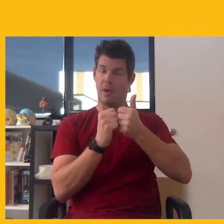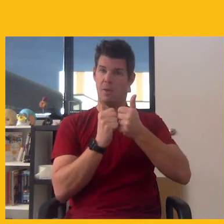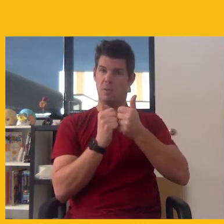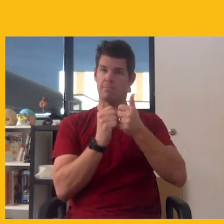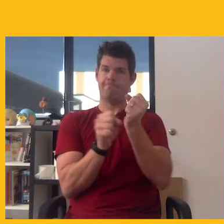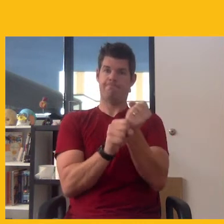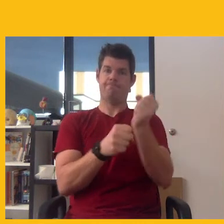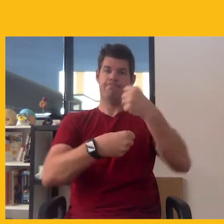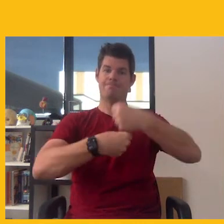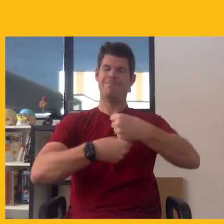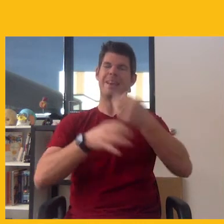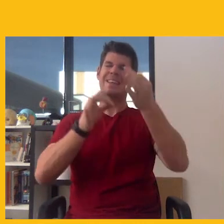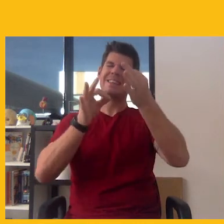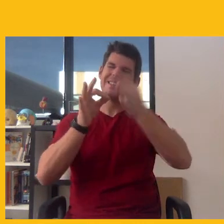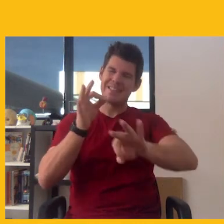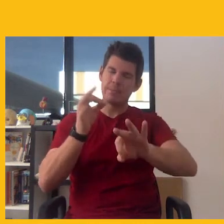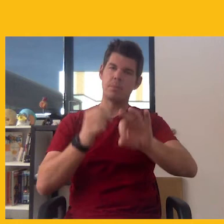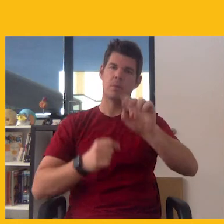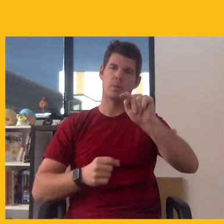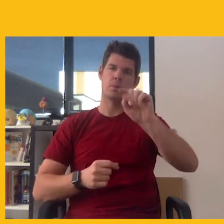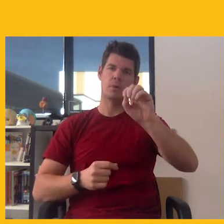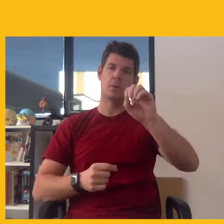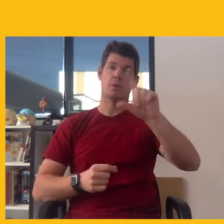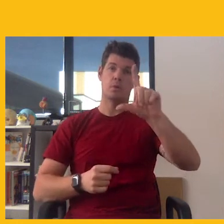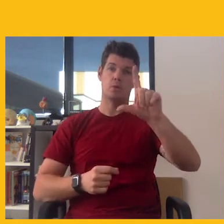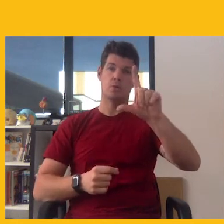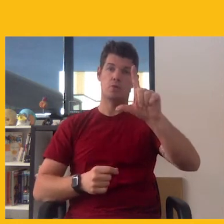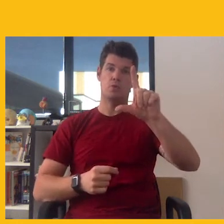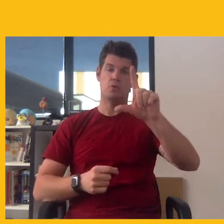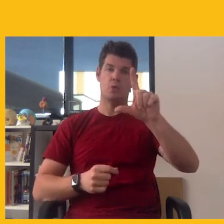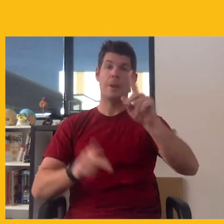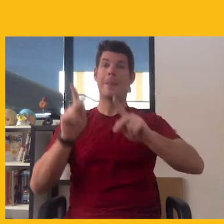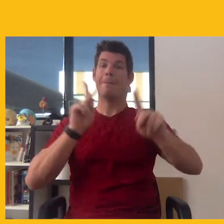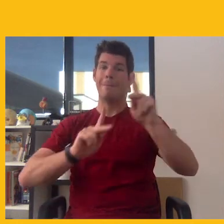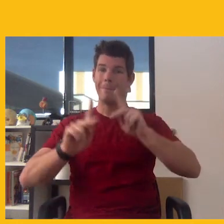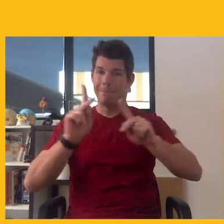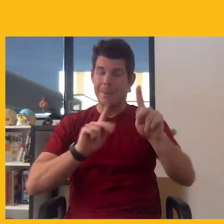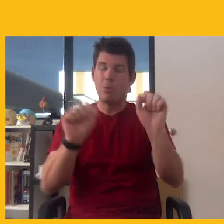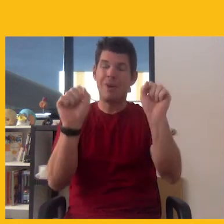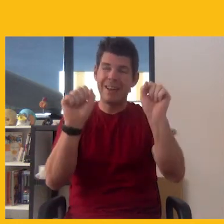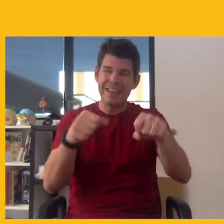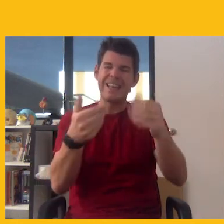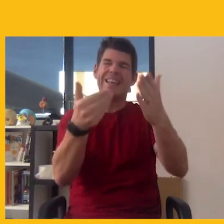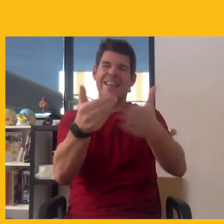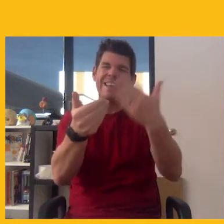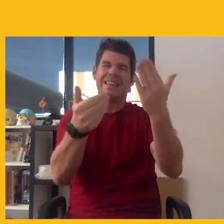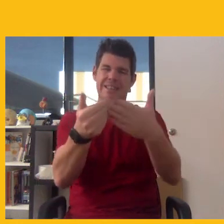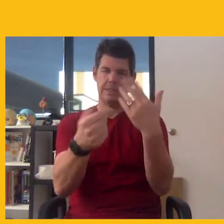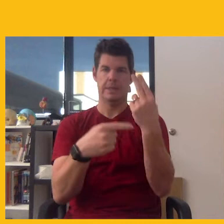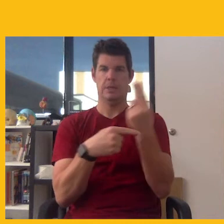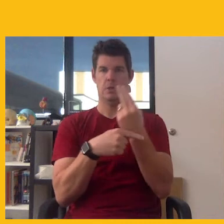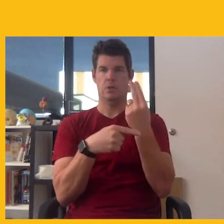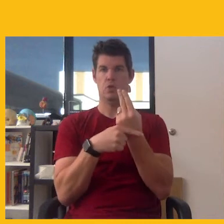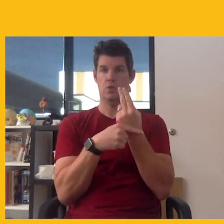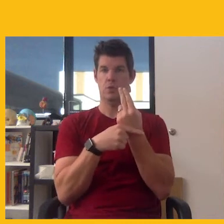So the problem is, how can we create a simple tool? This is going to be really our challenge for the